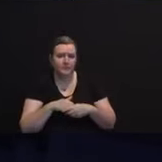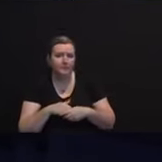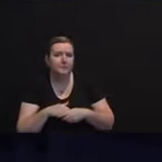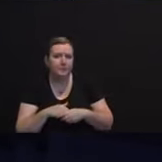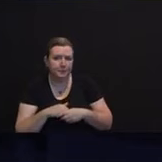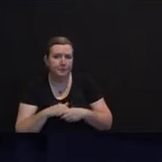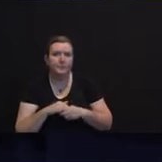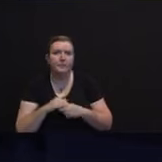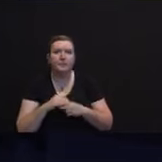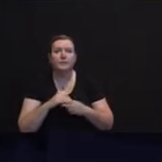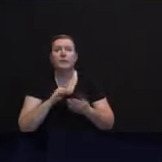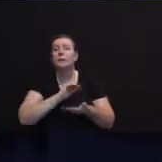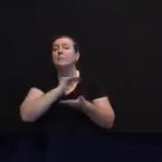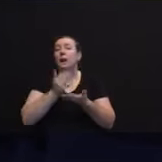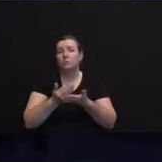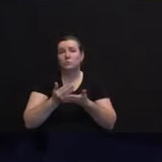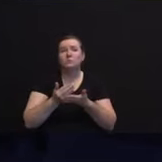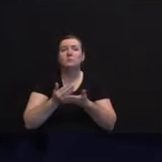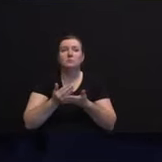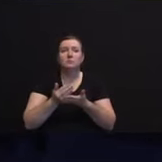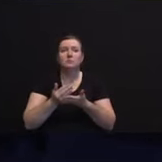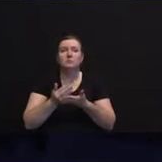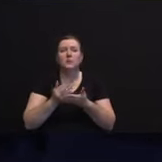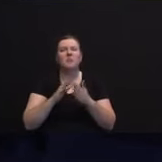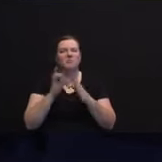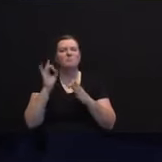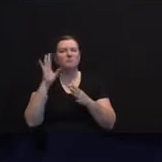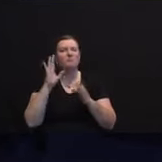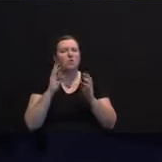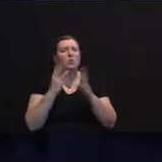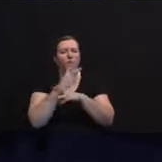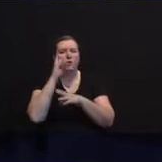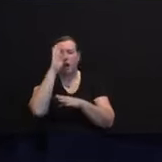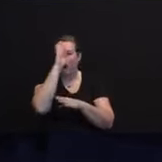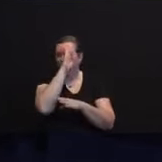by increase in COVID patients.